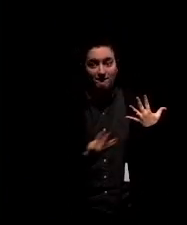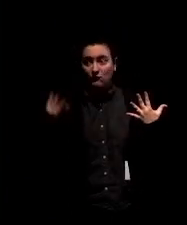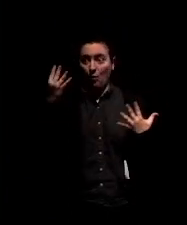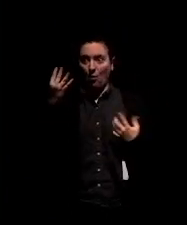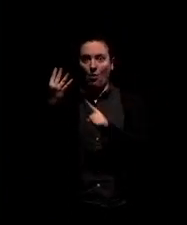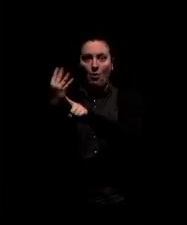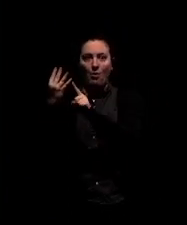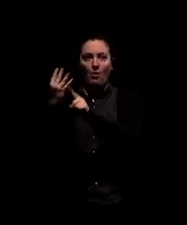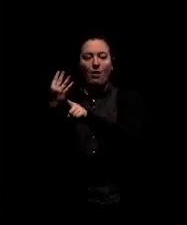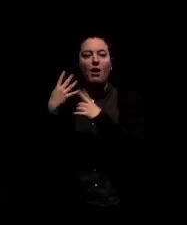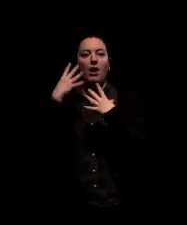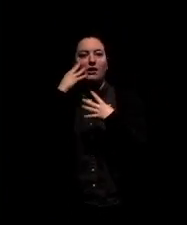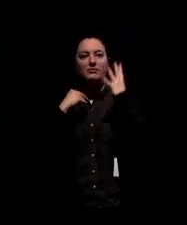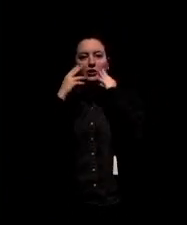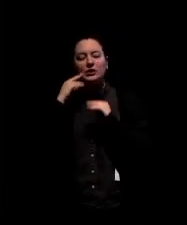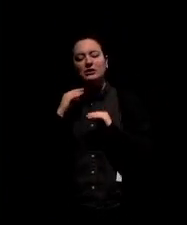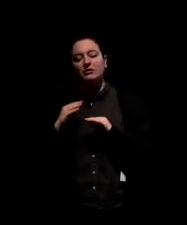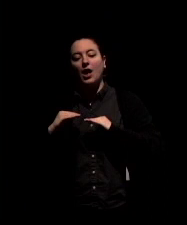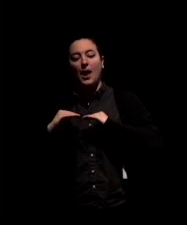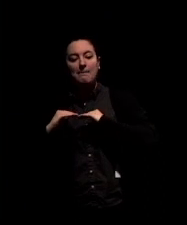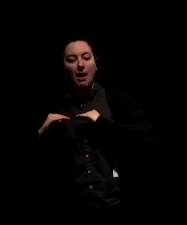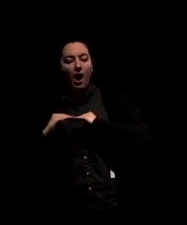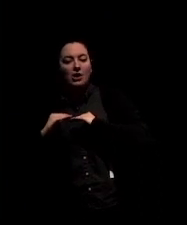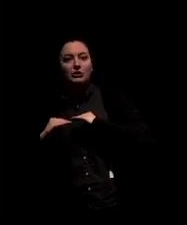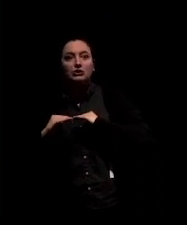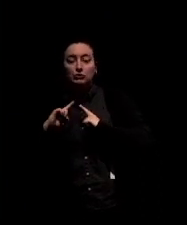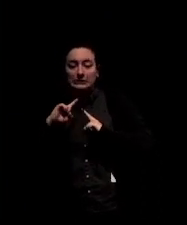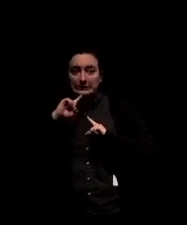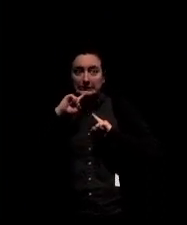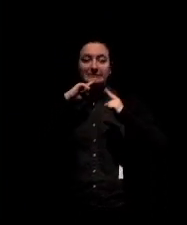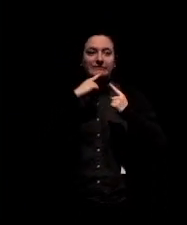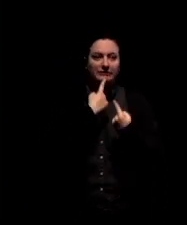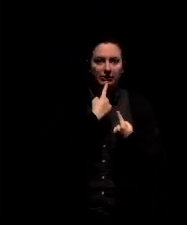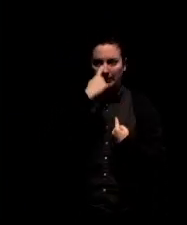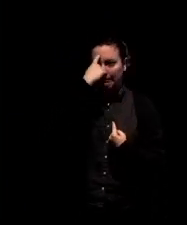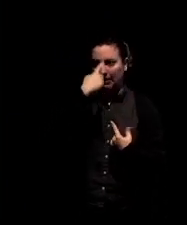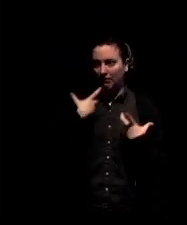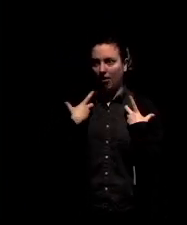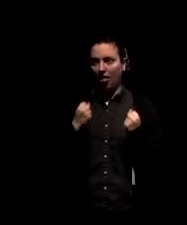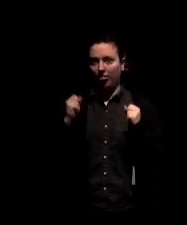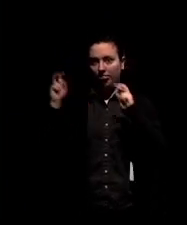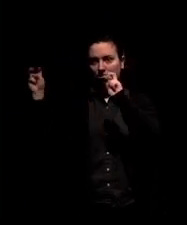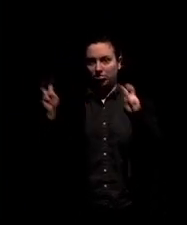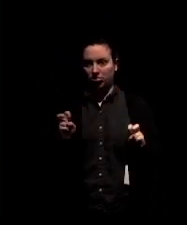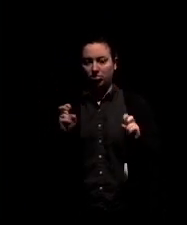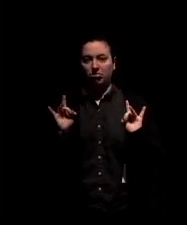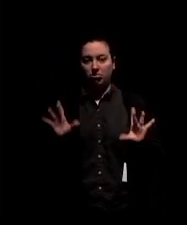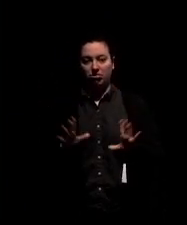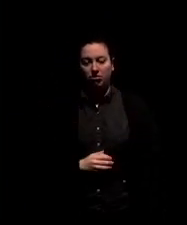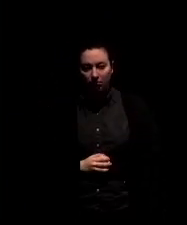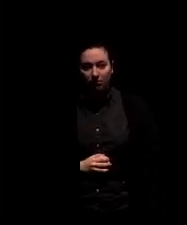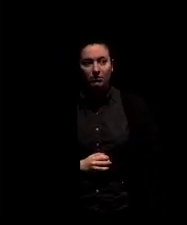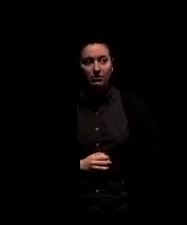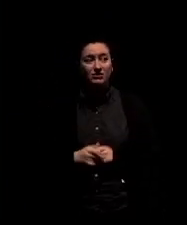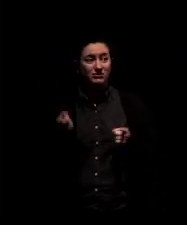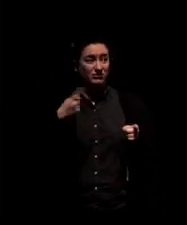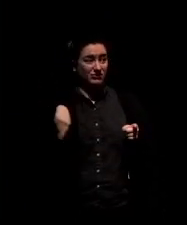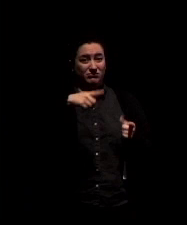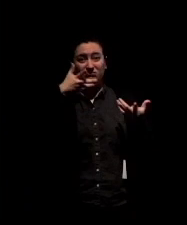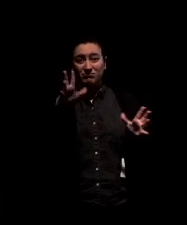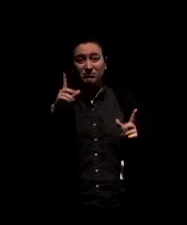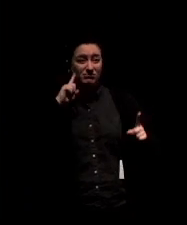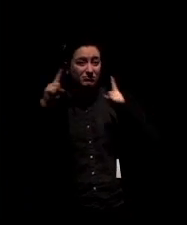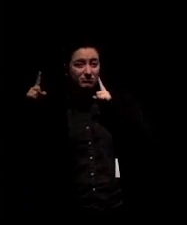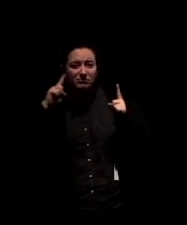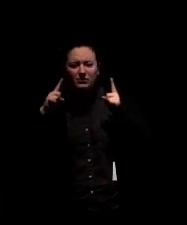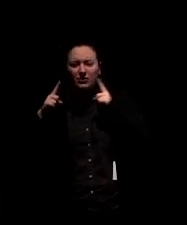severe mental health distress. And while this has been an ongoing concern, as you've already heard about today, there are